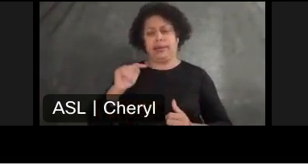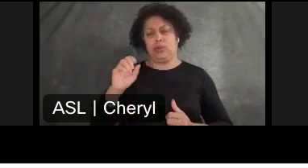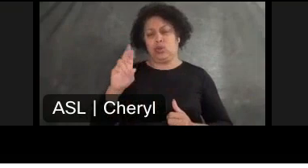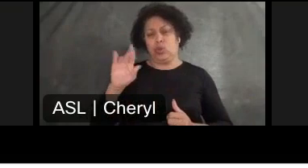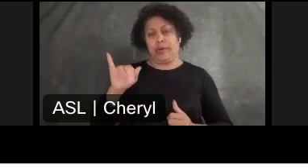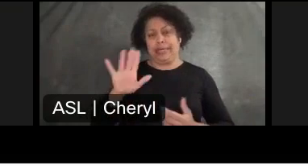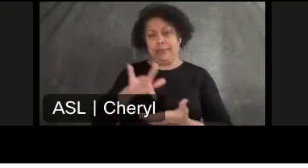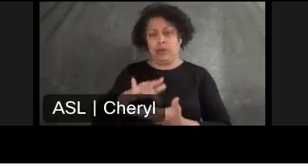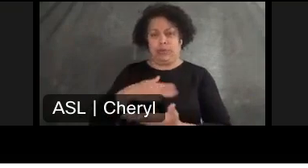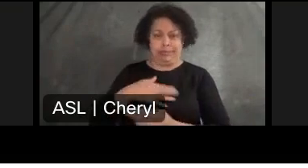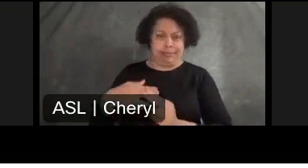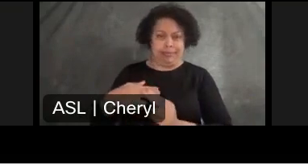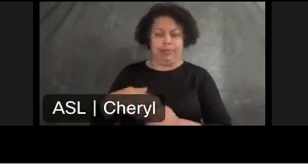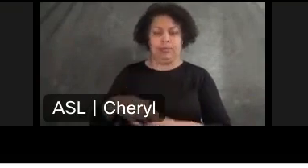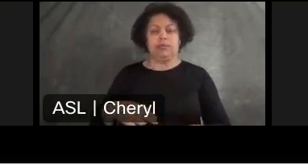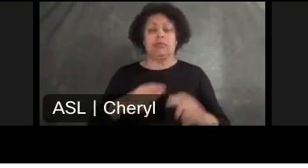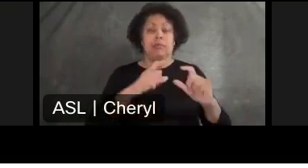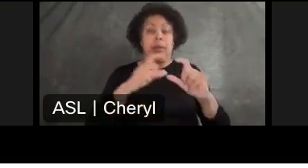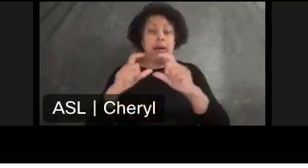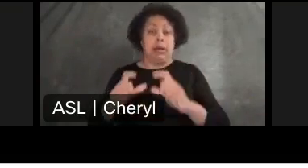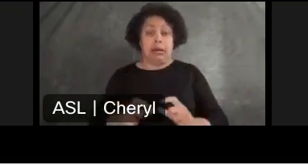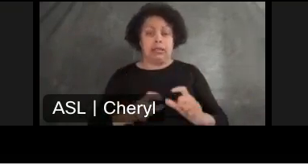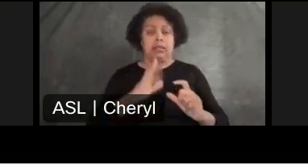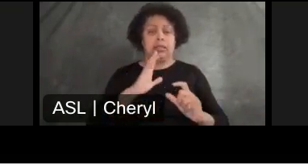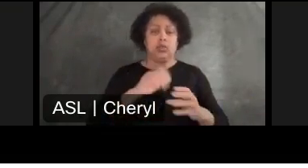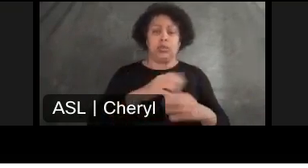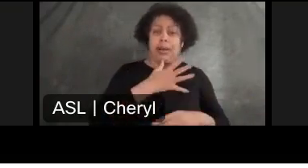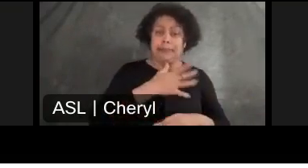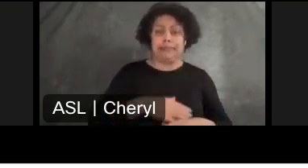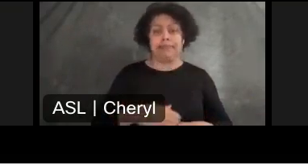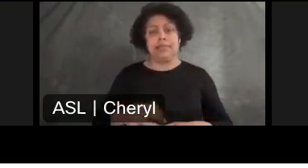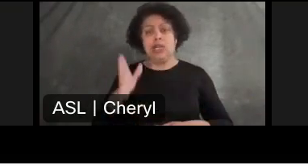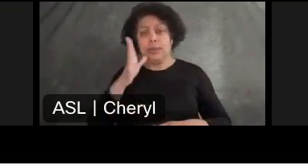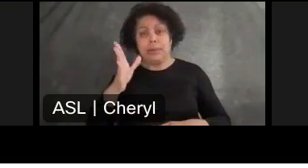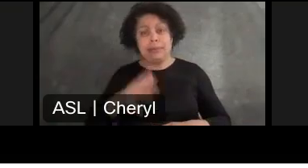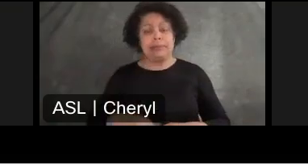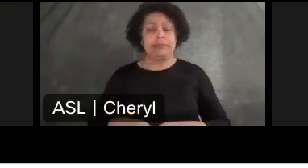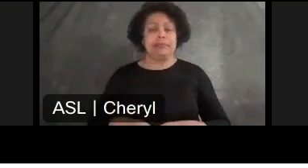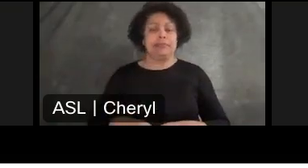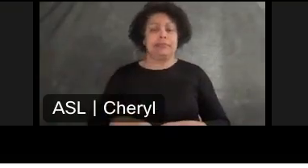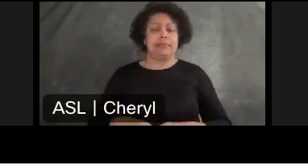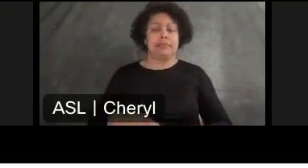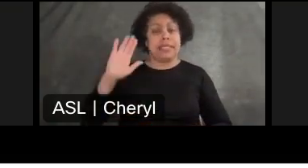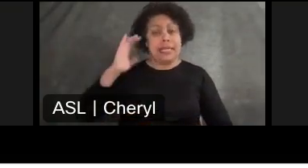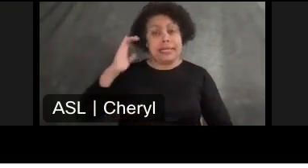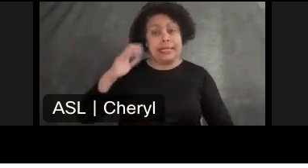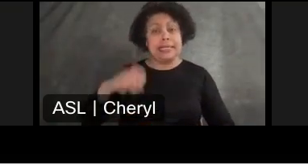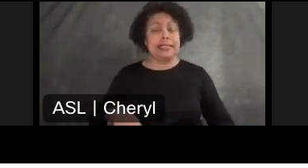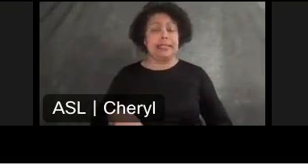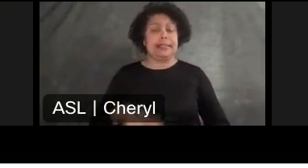then my pods would include my mom, my grandma, my cousin, my sister,